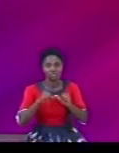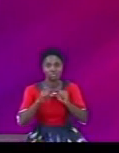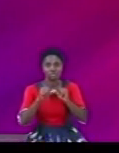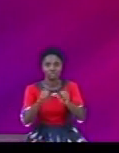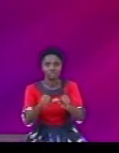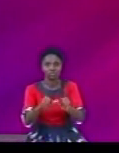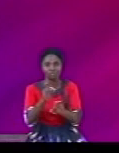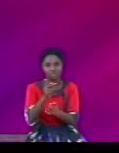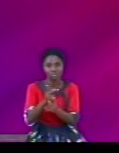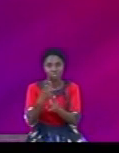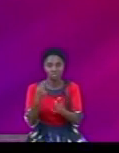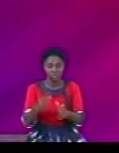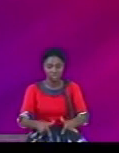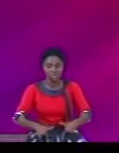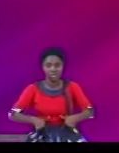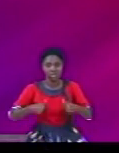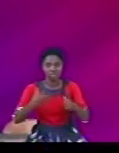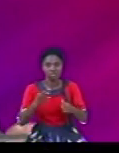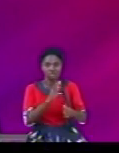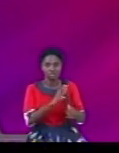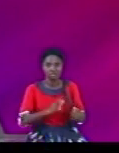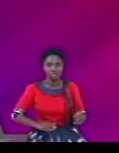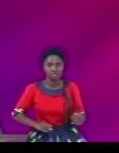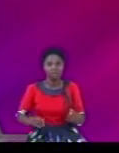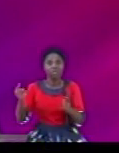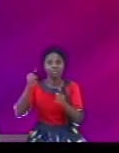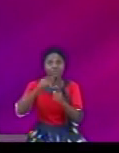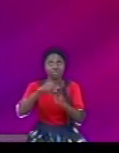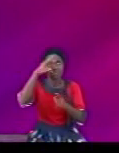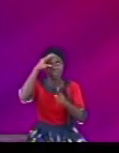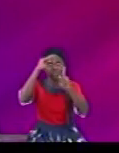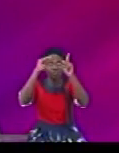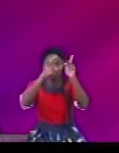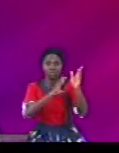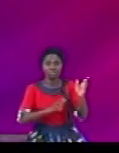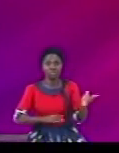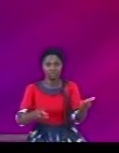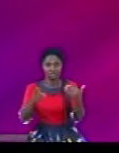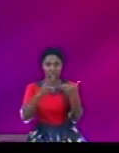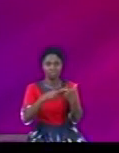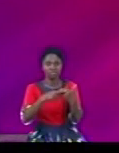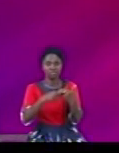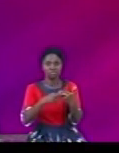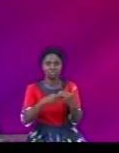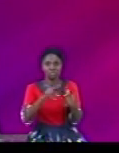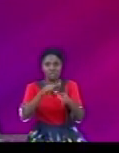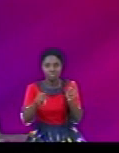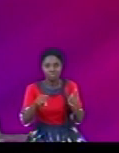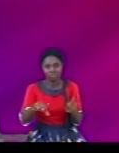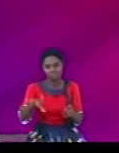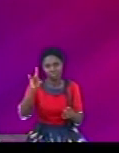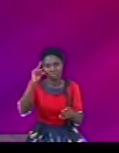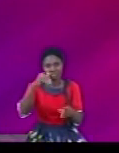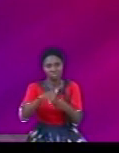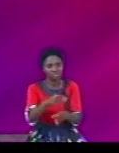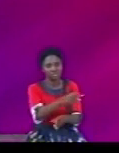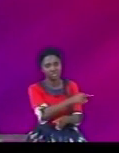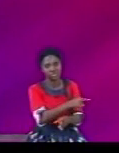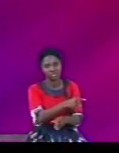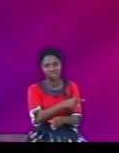till he returns. But he discovered in them the failing attitude of